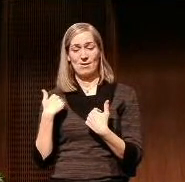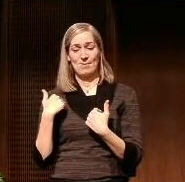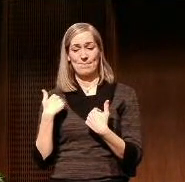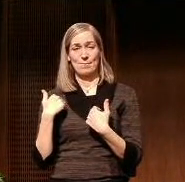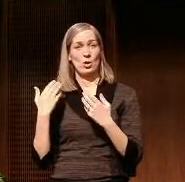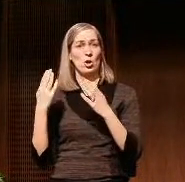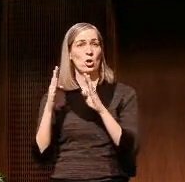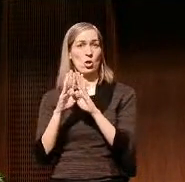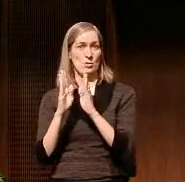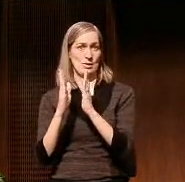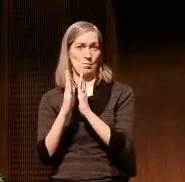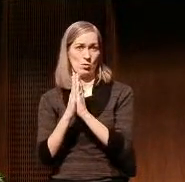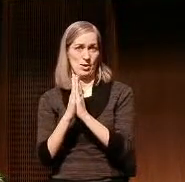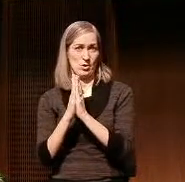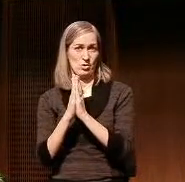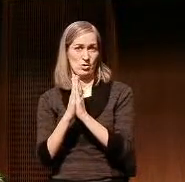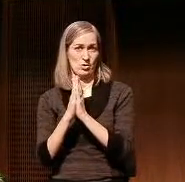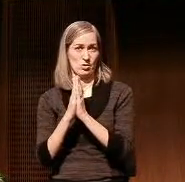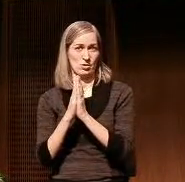a closing prayer.